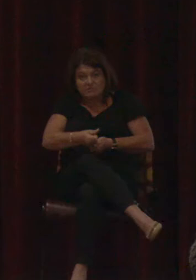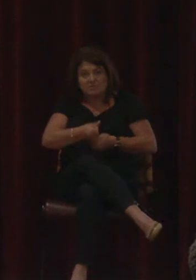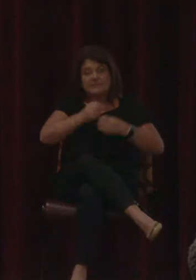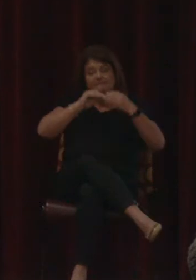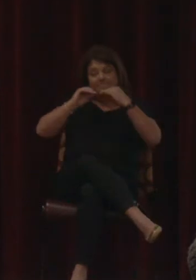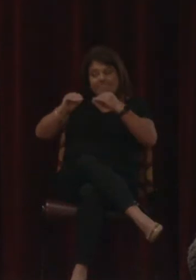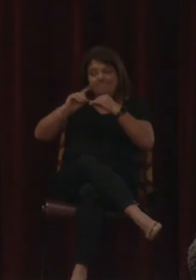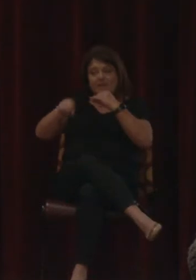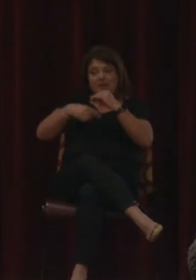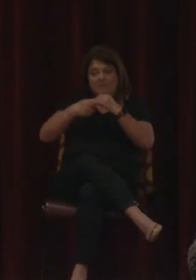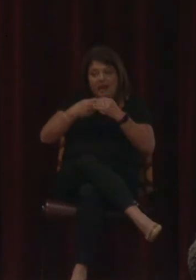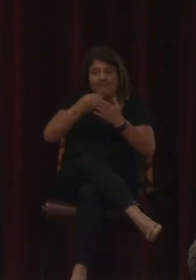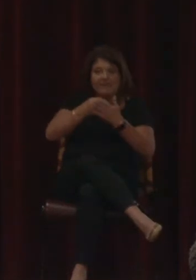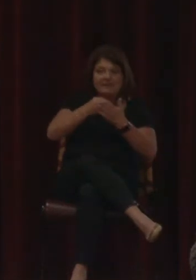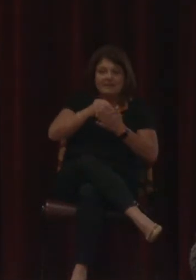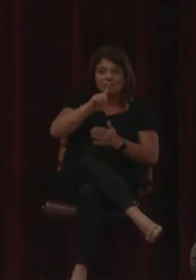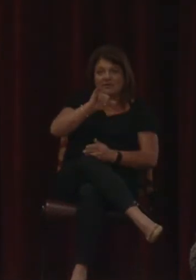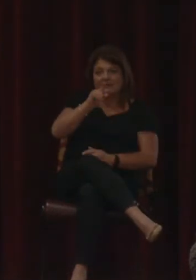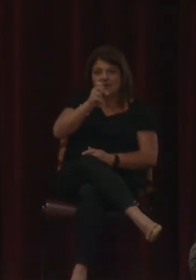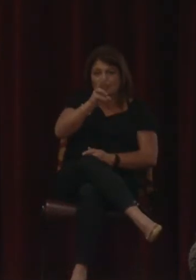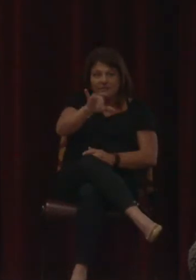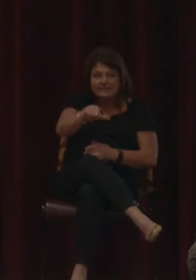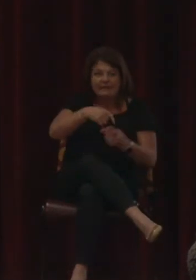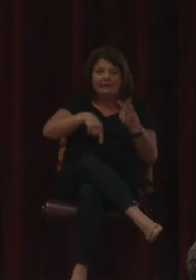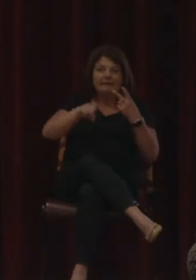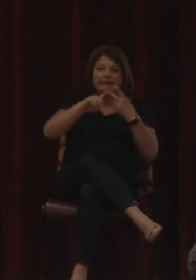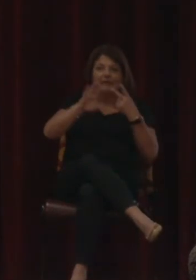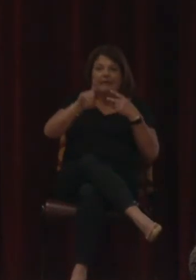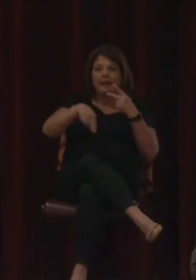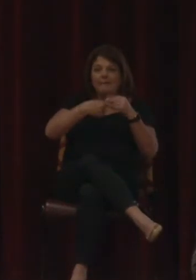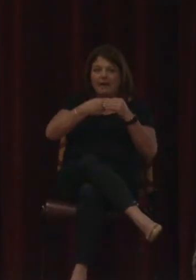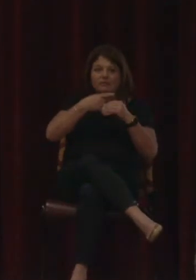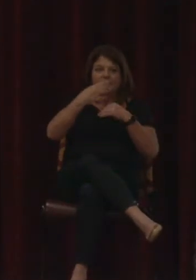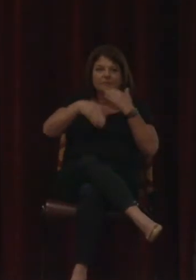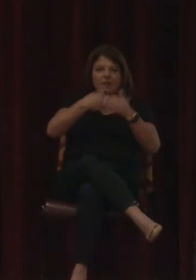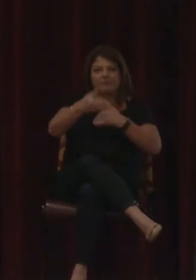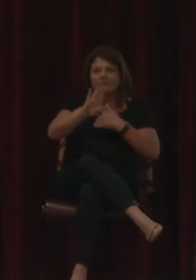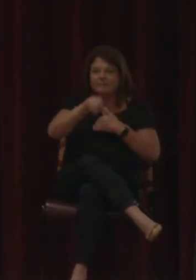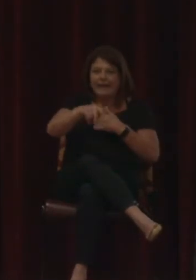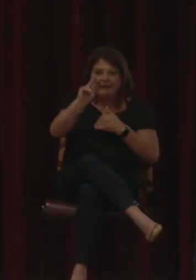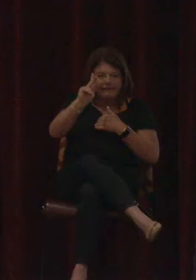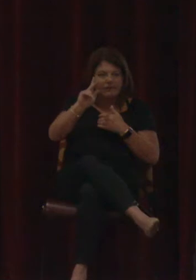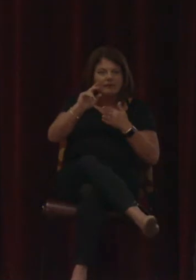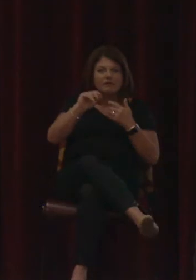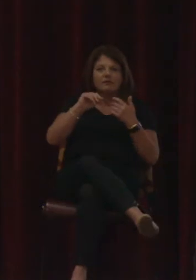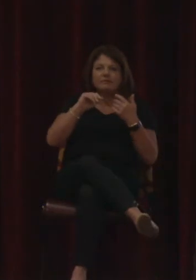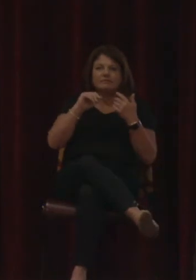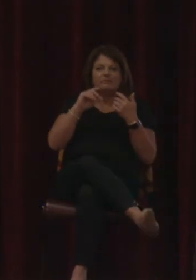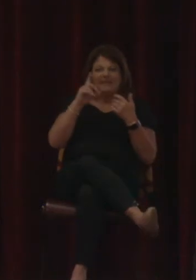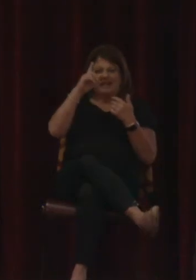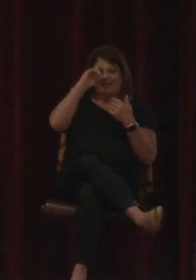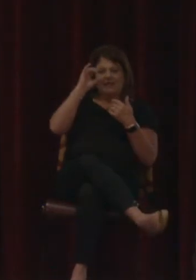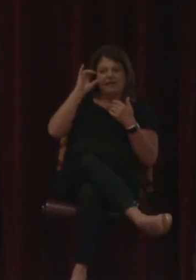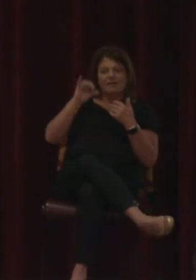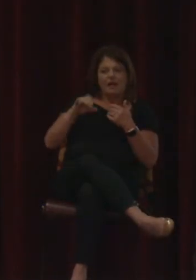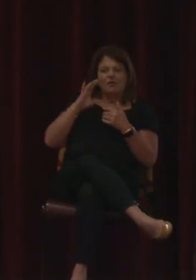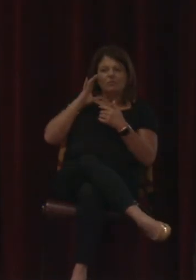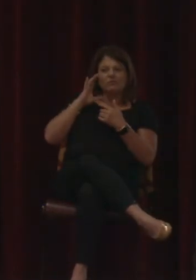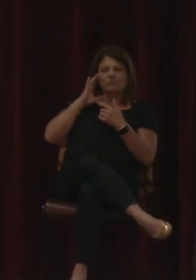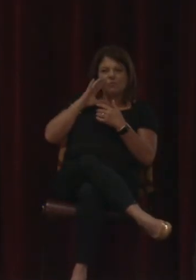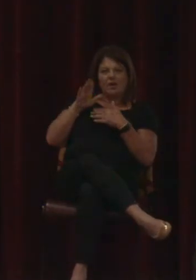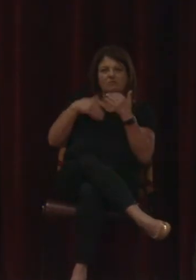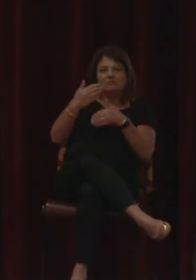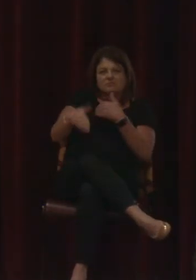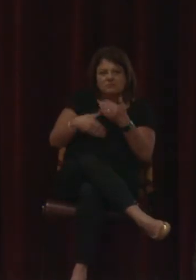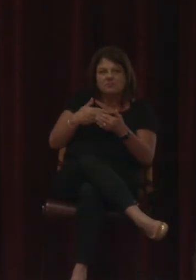about financial literacy, about banking, and so that, I think, will go a long ways, at least getting people to trust the